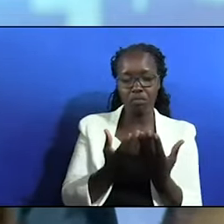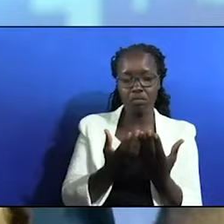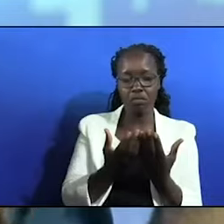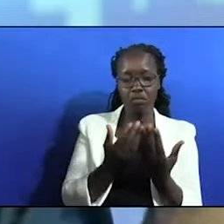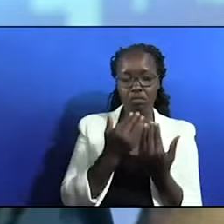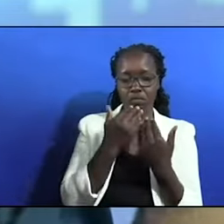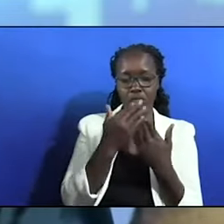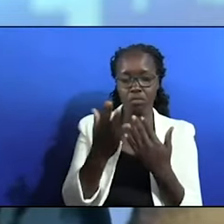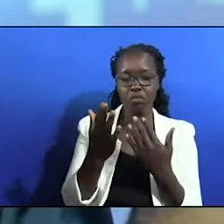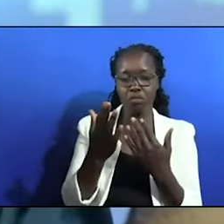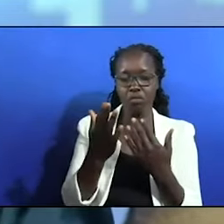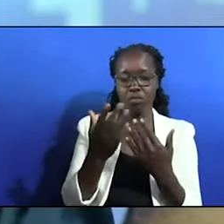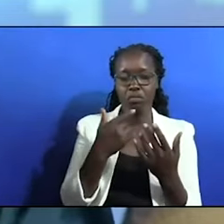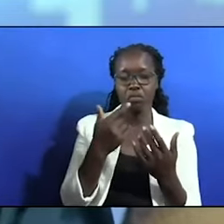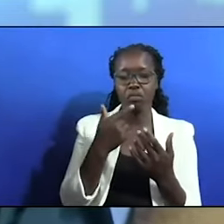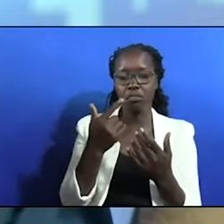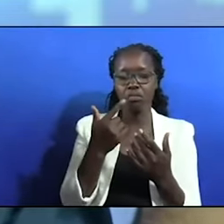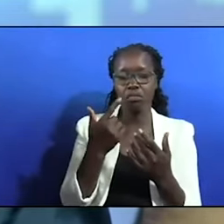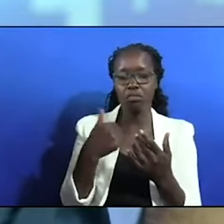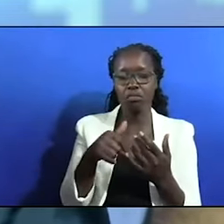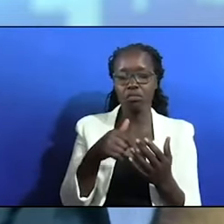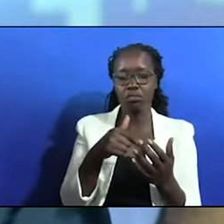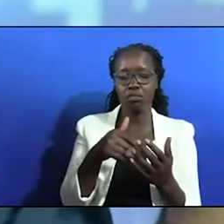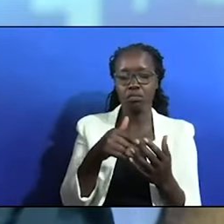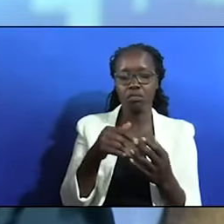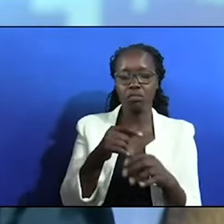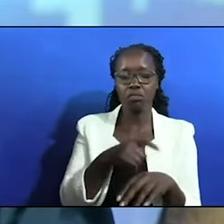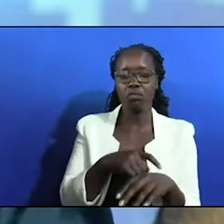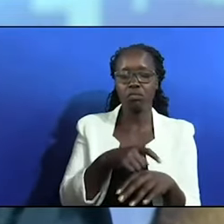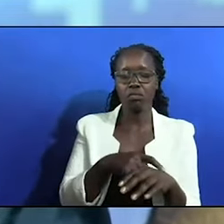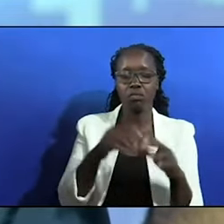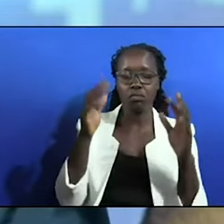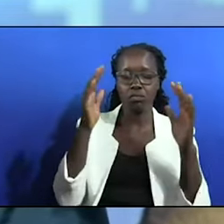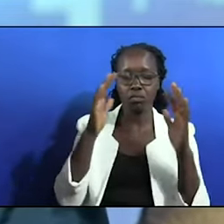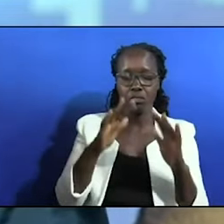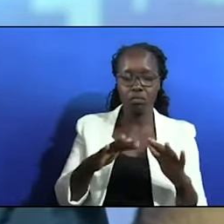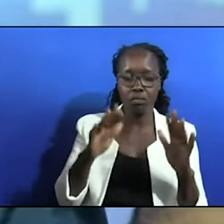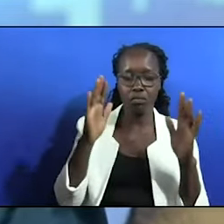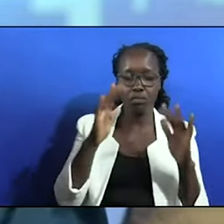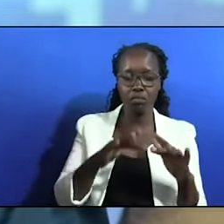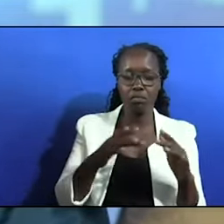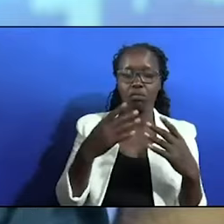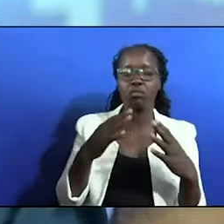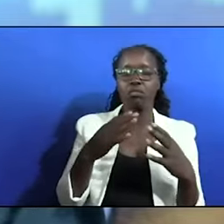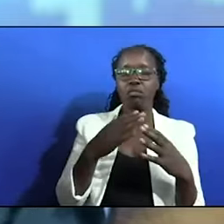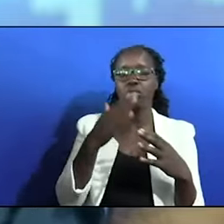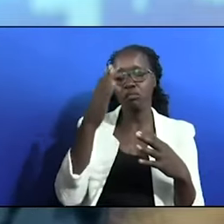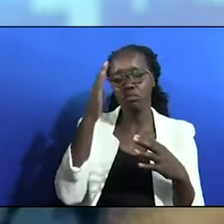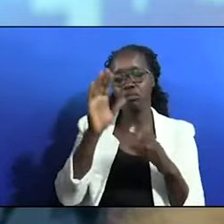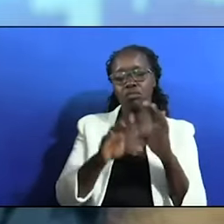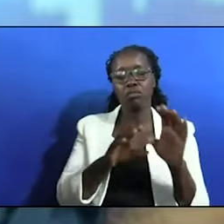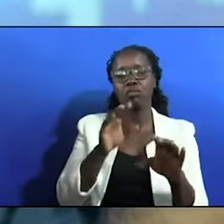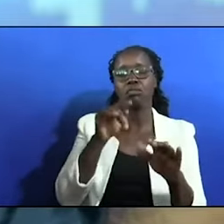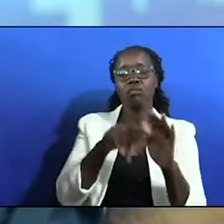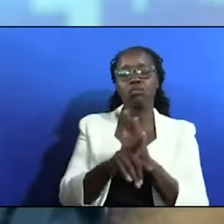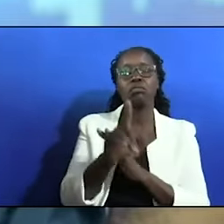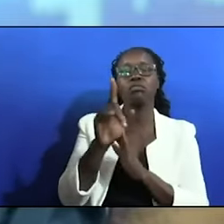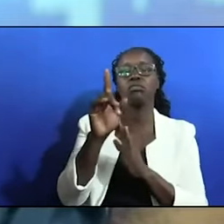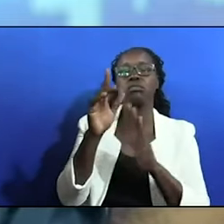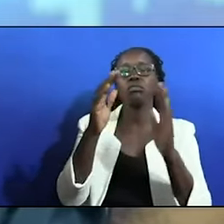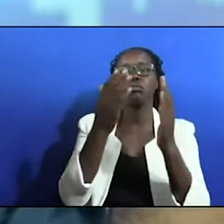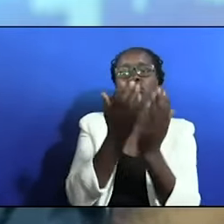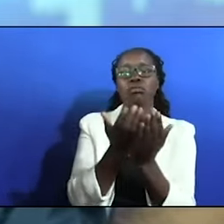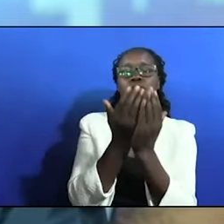is enough that you are telling us. During the time of the flood, people noticed the animals coming to the